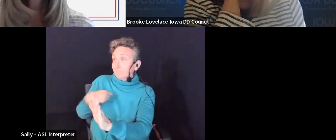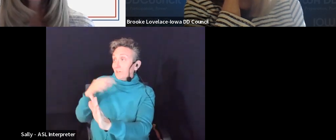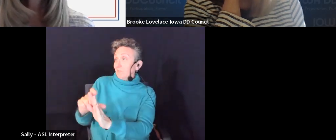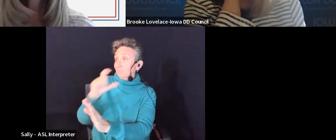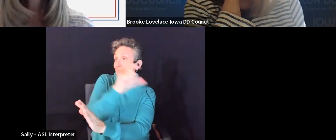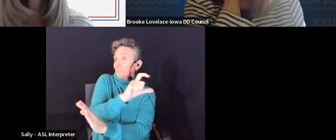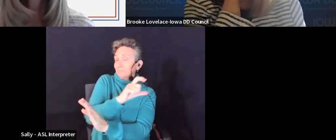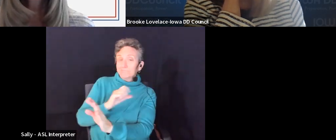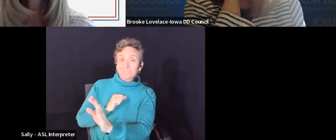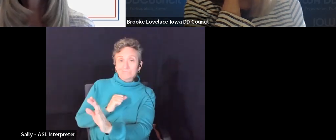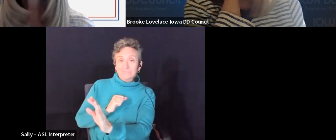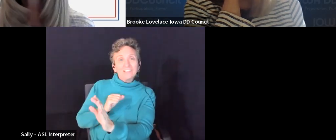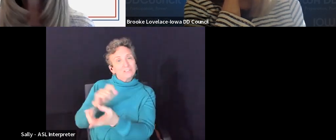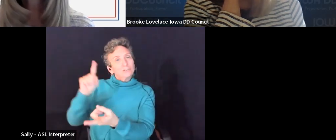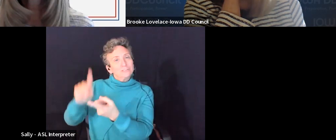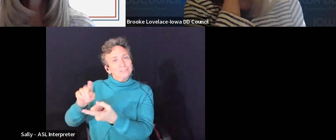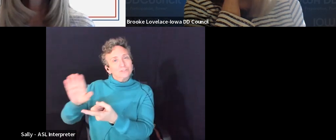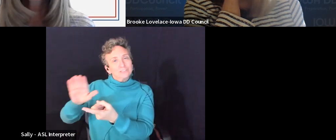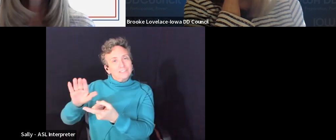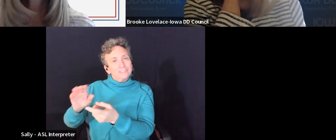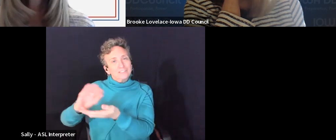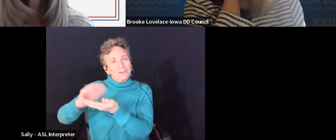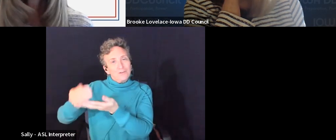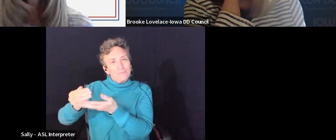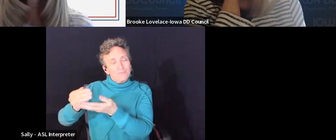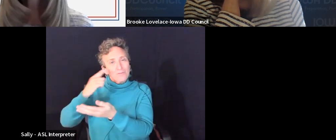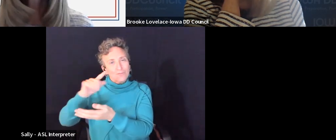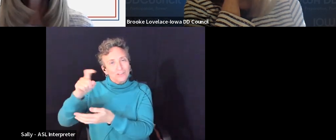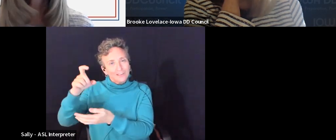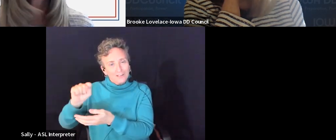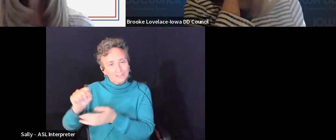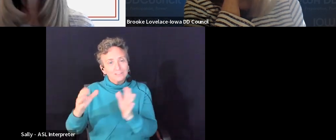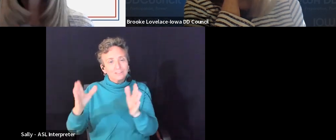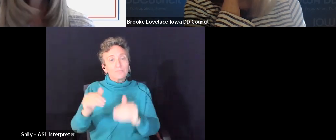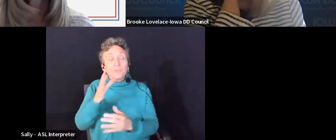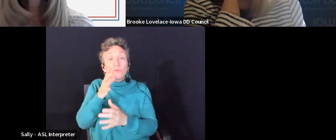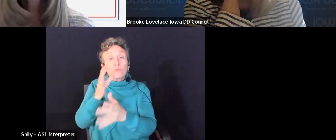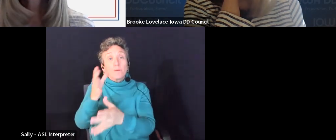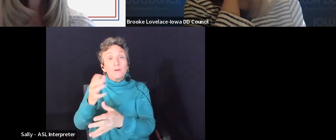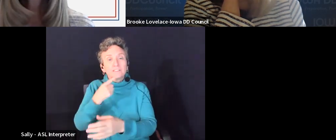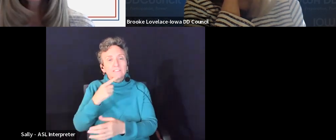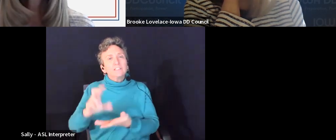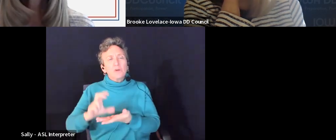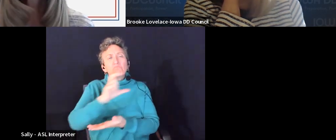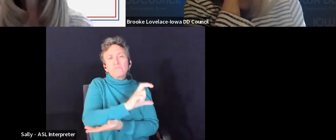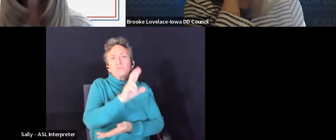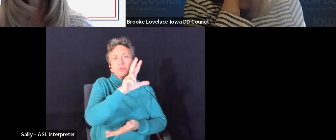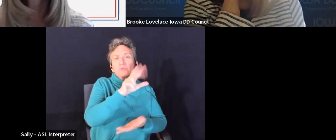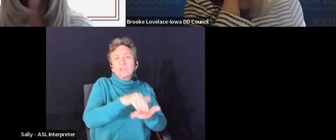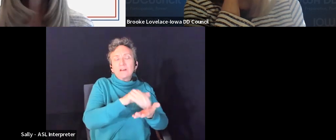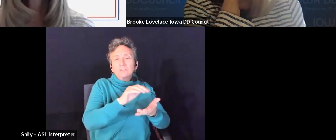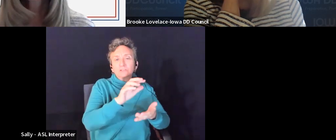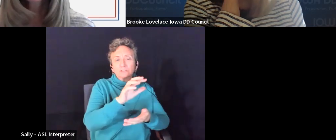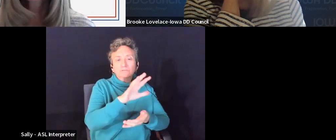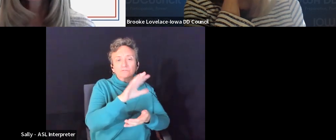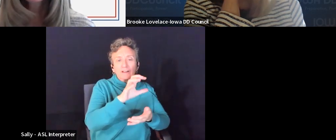the state of Iowa, that they made that contribution in the event that they're audited. Grandma says, I'm going to give you $3,500. She can